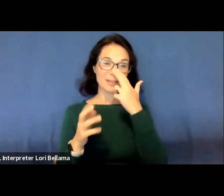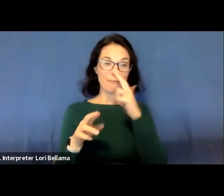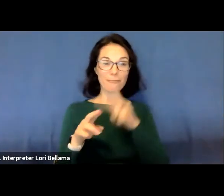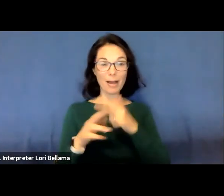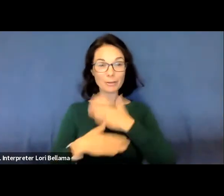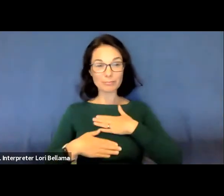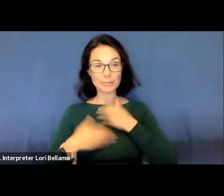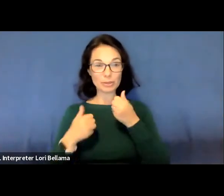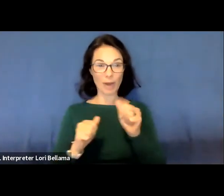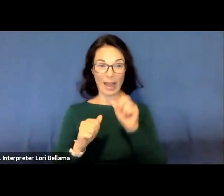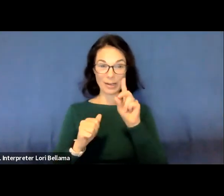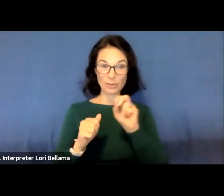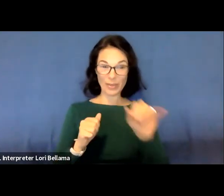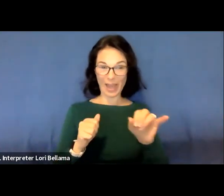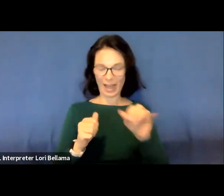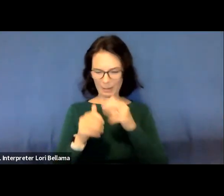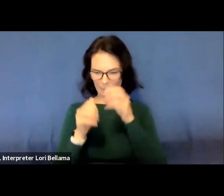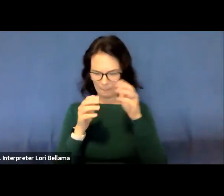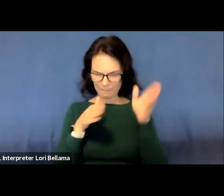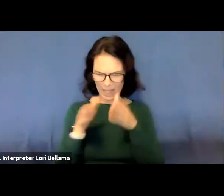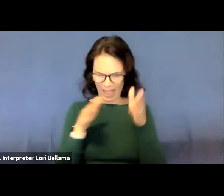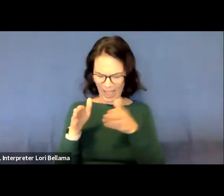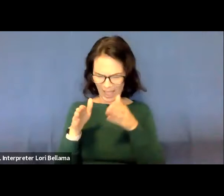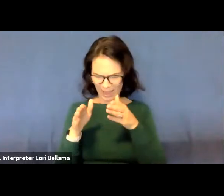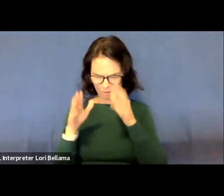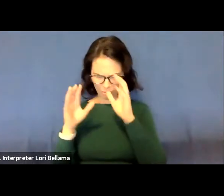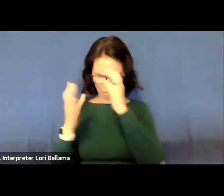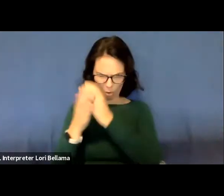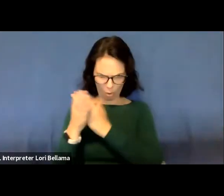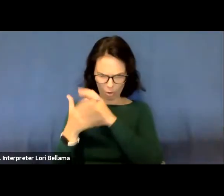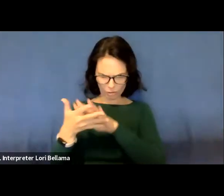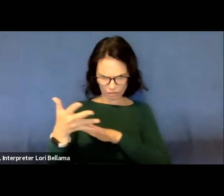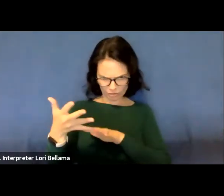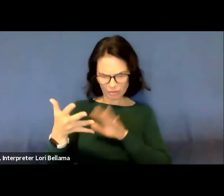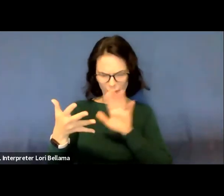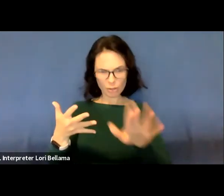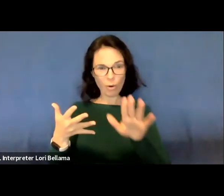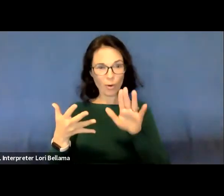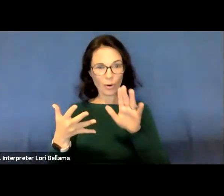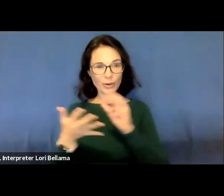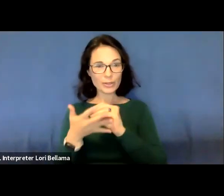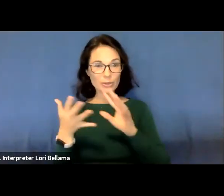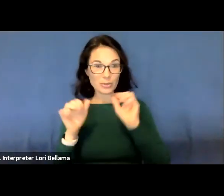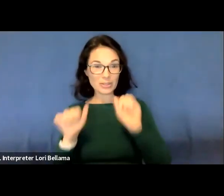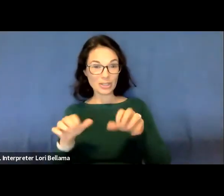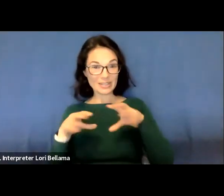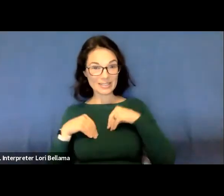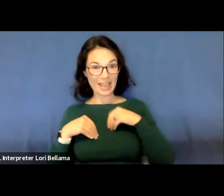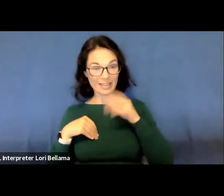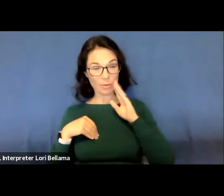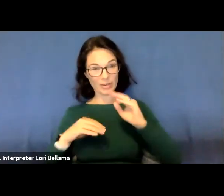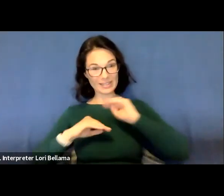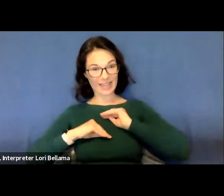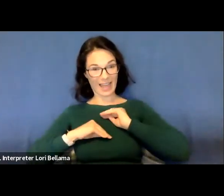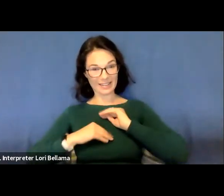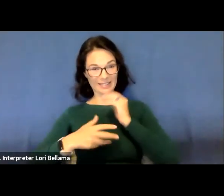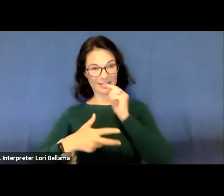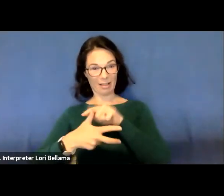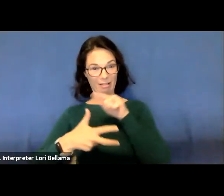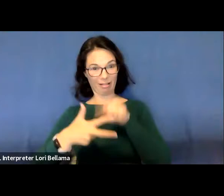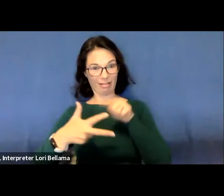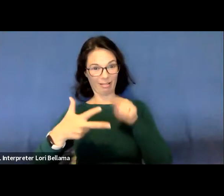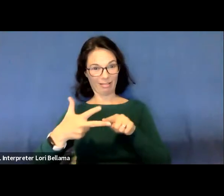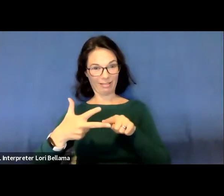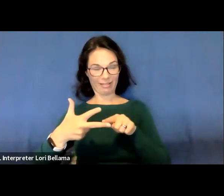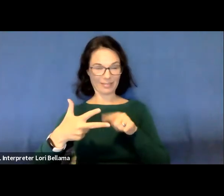and do to plan a set of courses that students in your major could take that would satisfy all 3